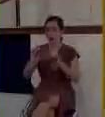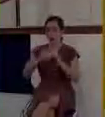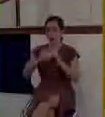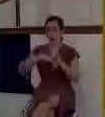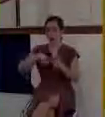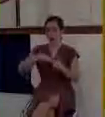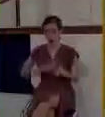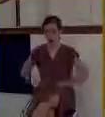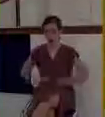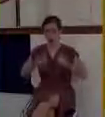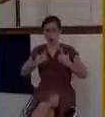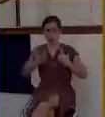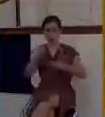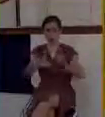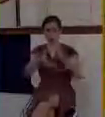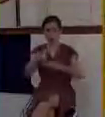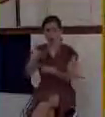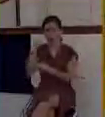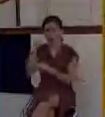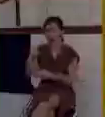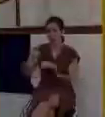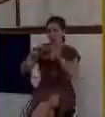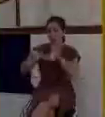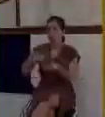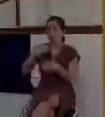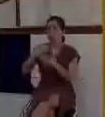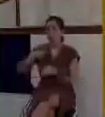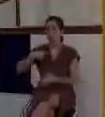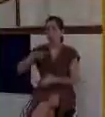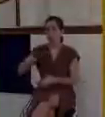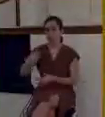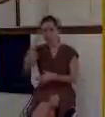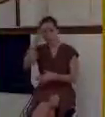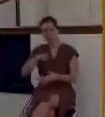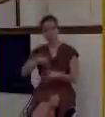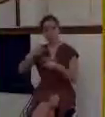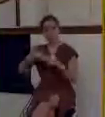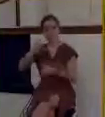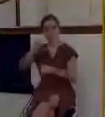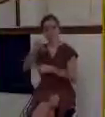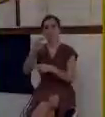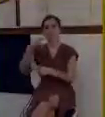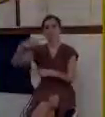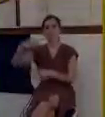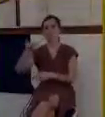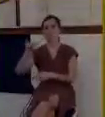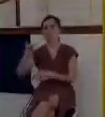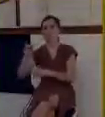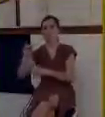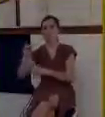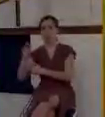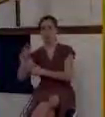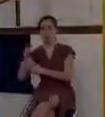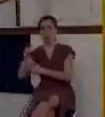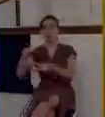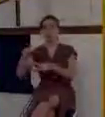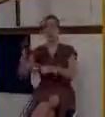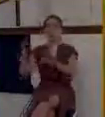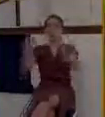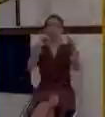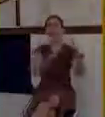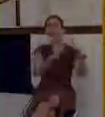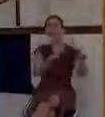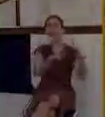life. John Payton was a great missionary to the New Hebrides. When he was called to go there, this was a place where there